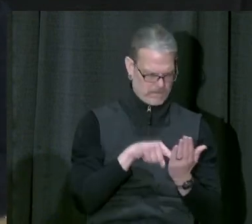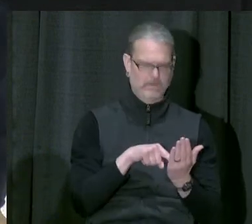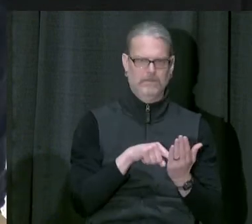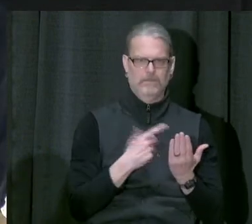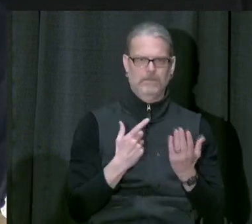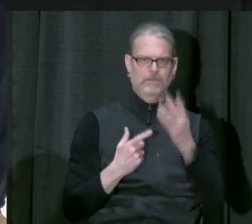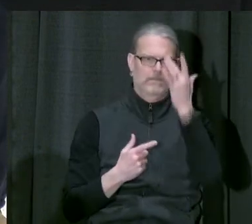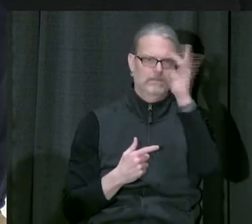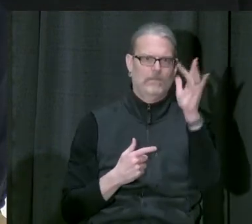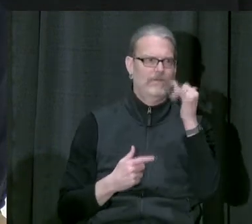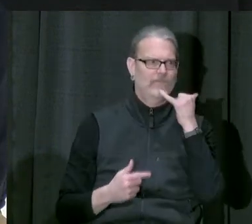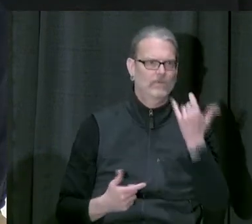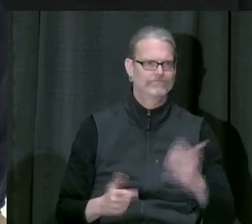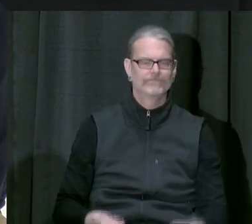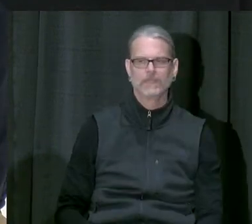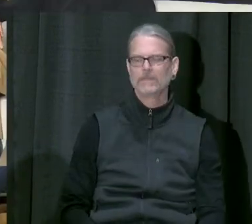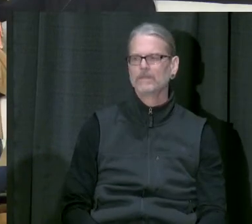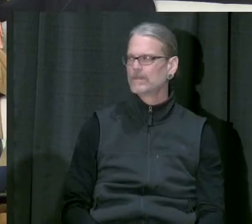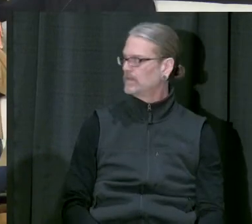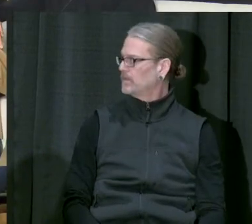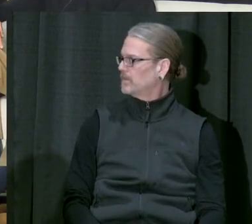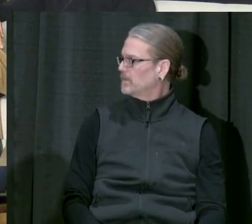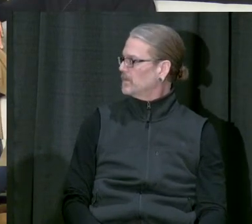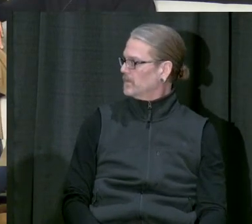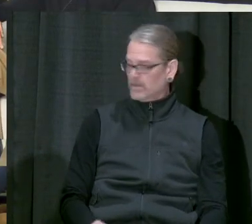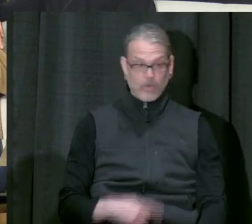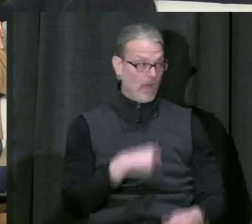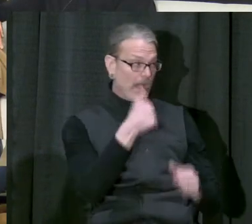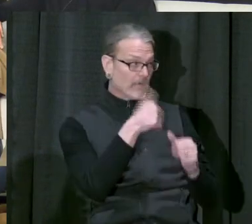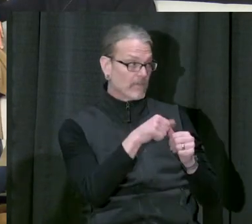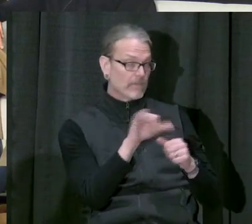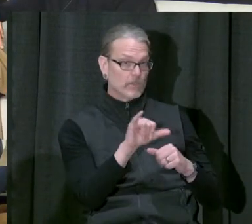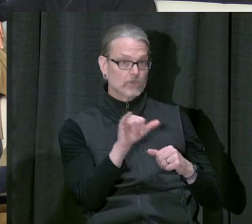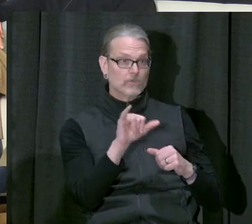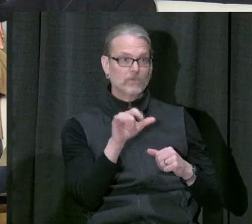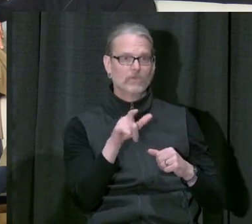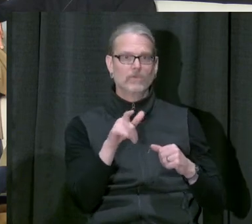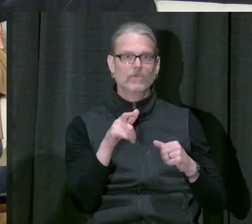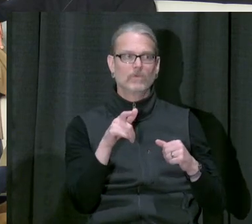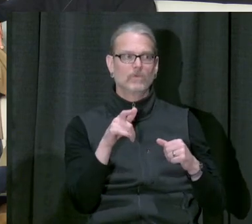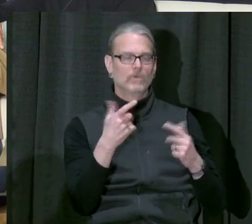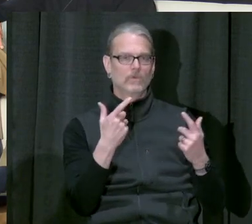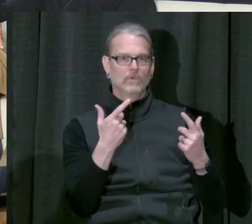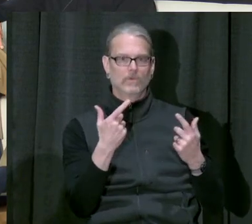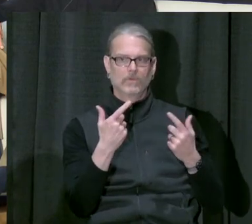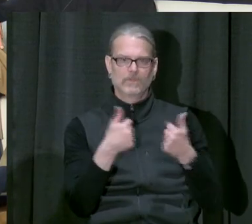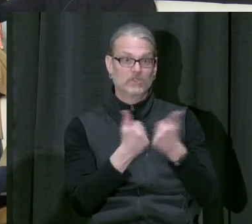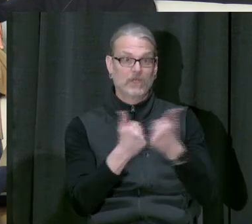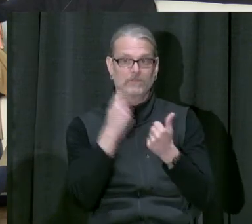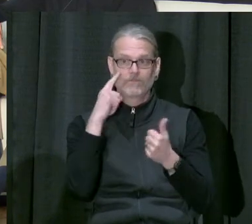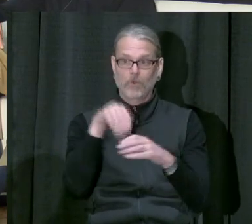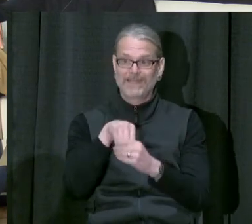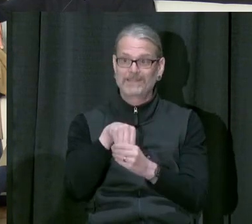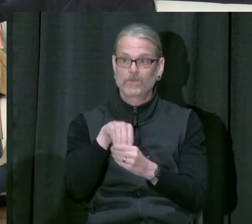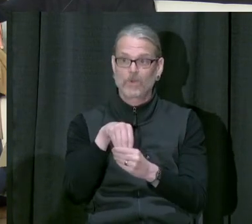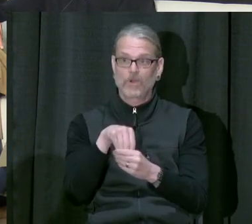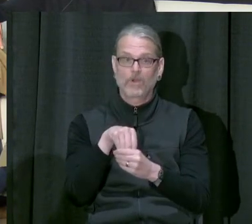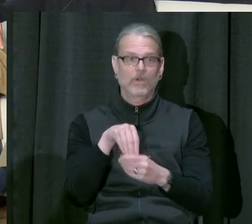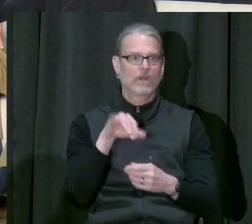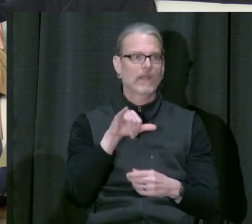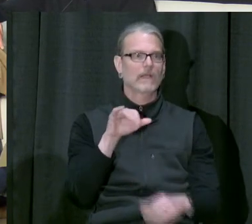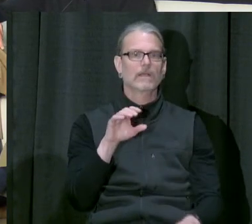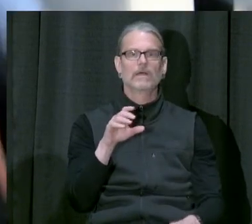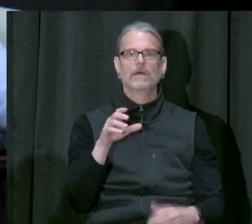was a smartphone. Well, I remember, too, just the early trials of indoor, you know, you can look at trying to track down a beacon or